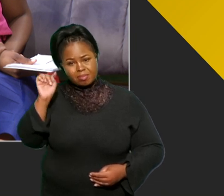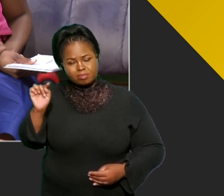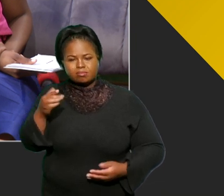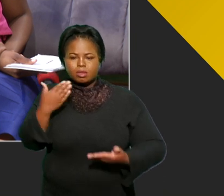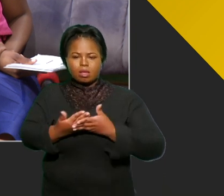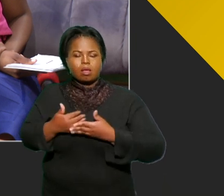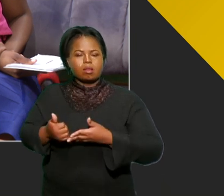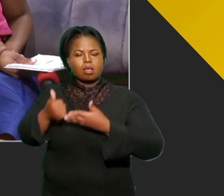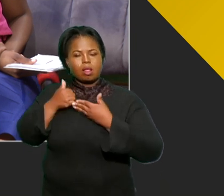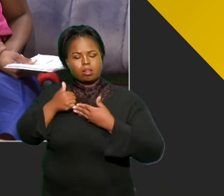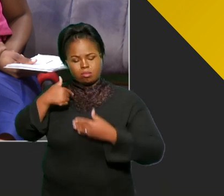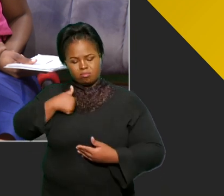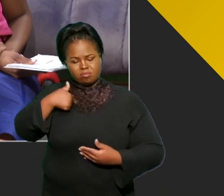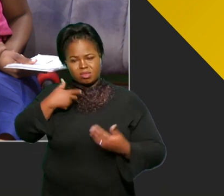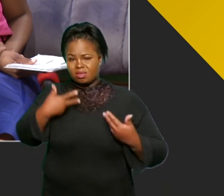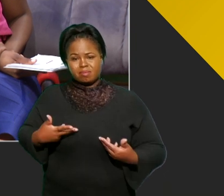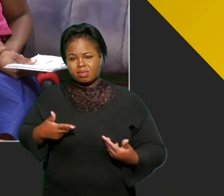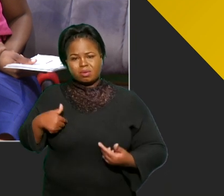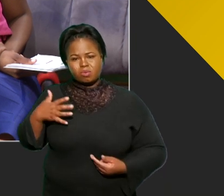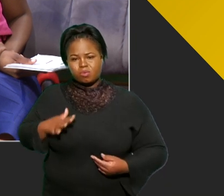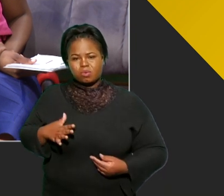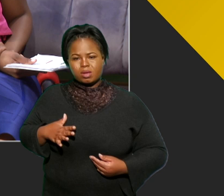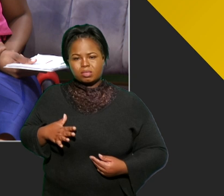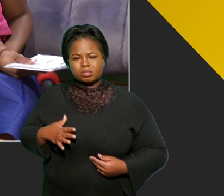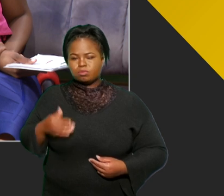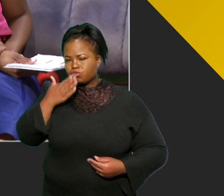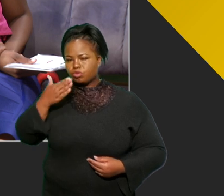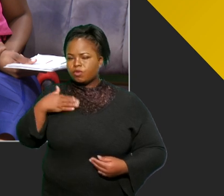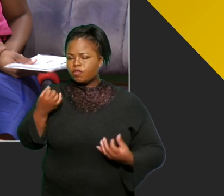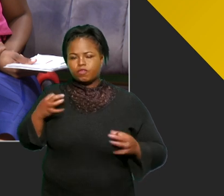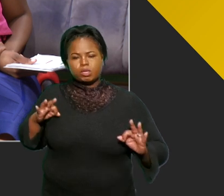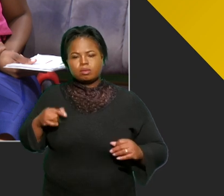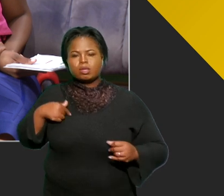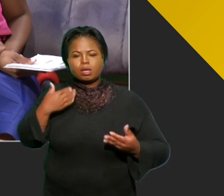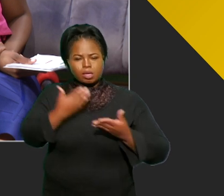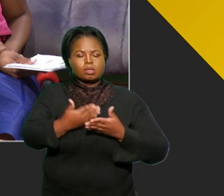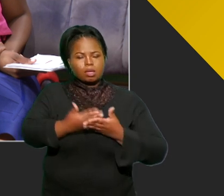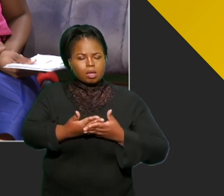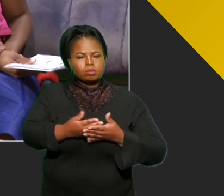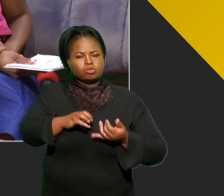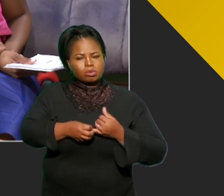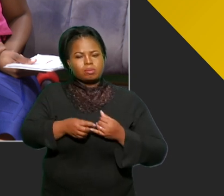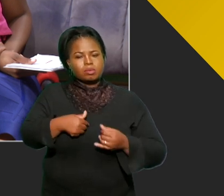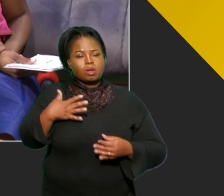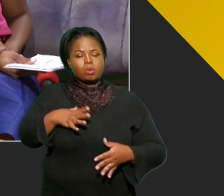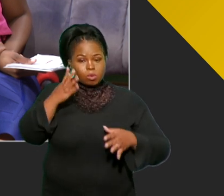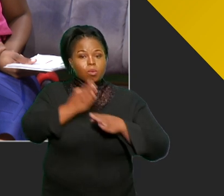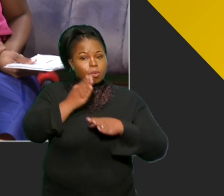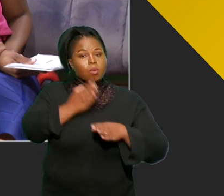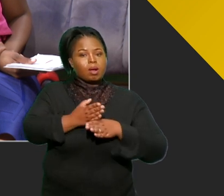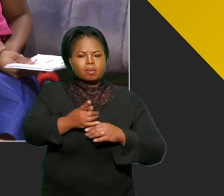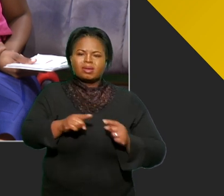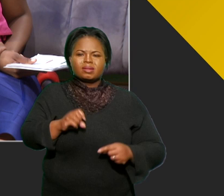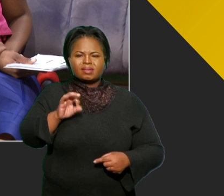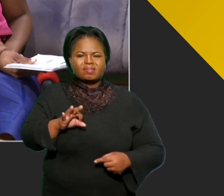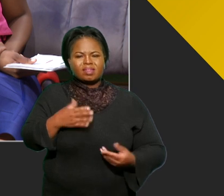to help people like me? I'm not asking them to give me handouts. Yeah. I am willing to put myself out there. I want to work for it. But is there